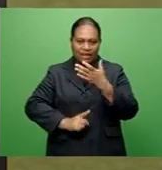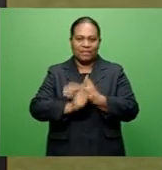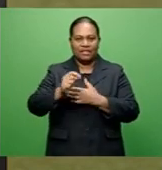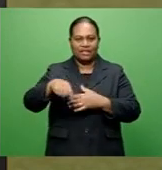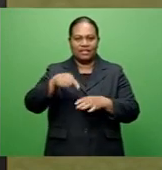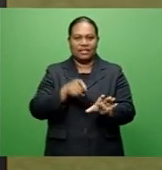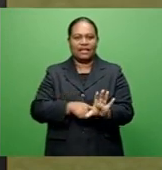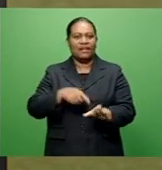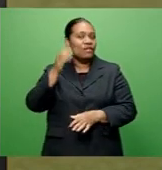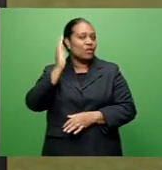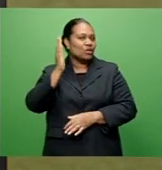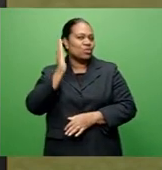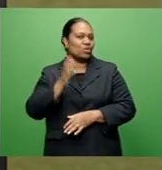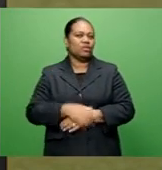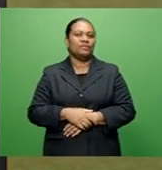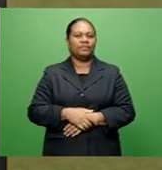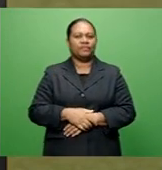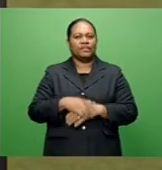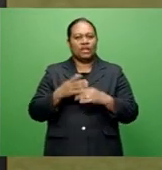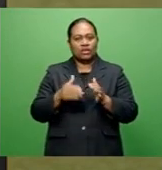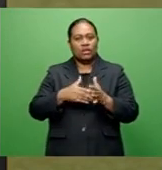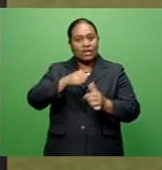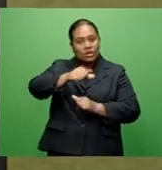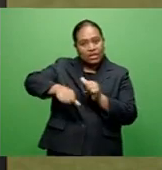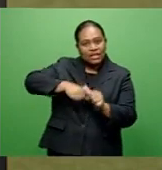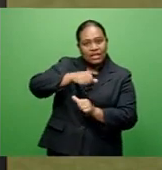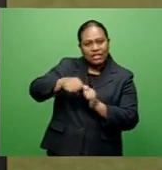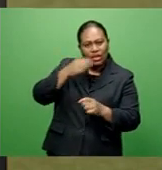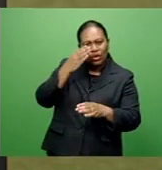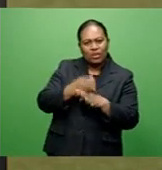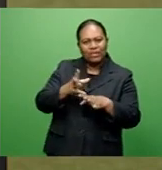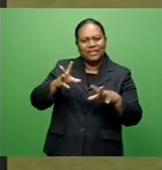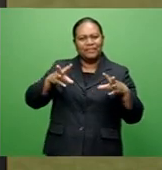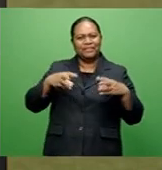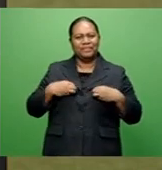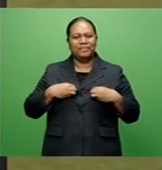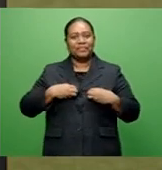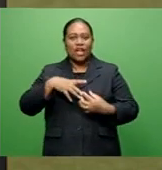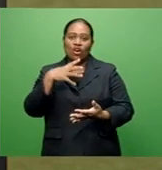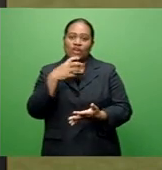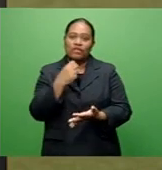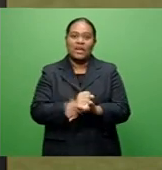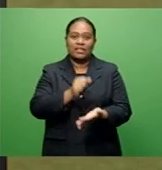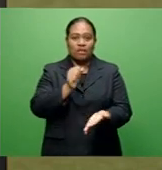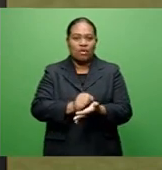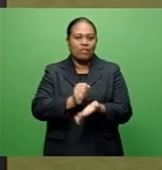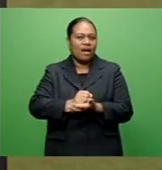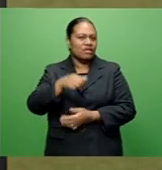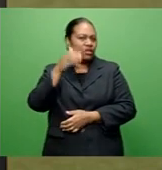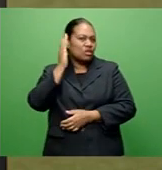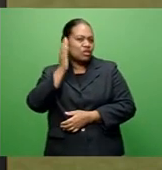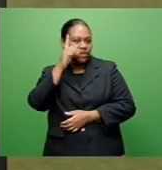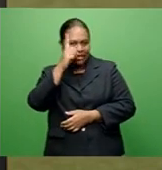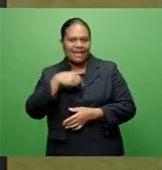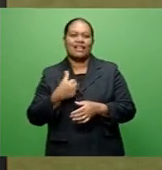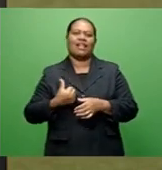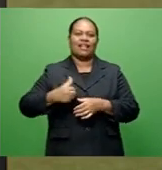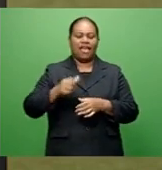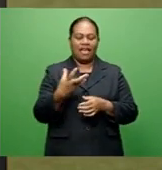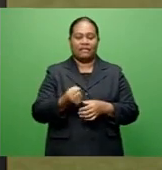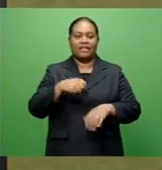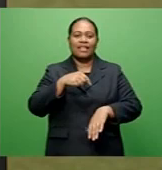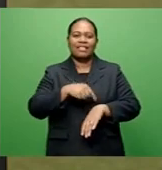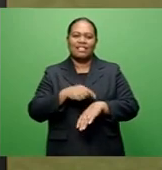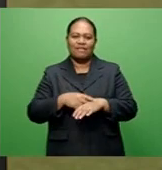year. The school sporting associations are hoping they will receive a formal confirmation so schools will be able to have time